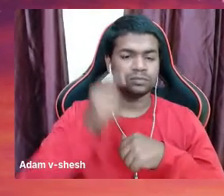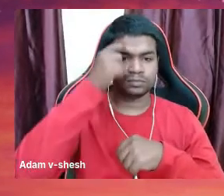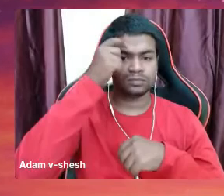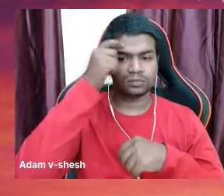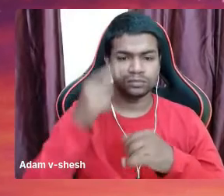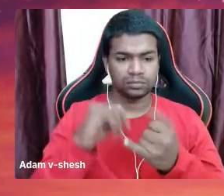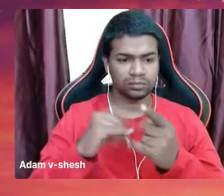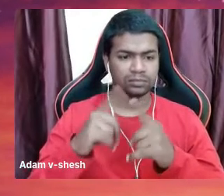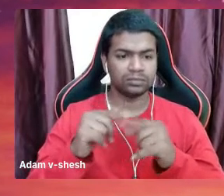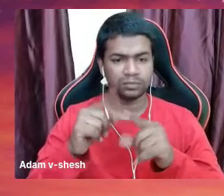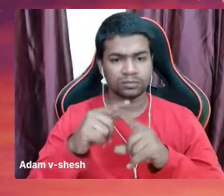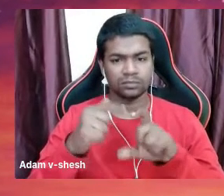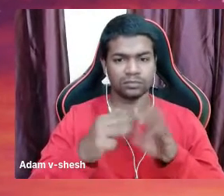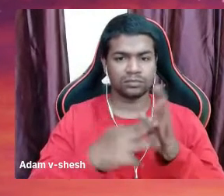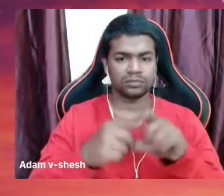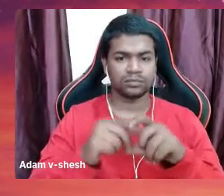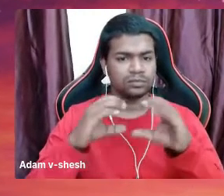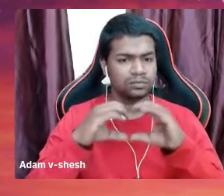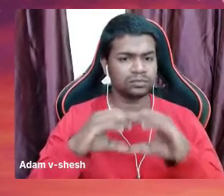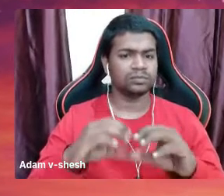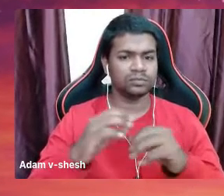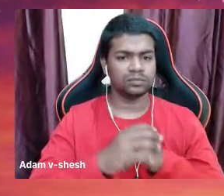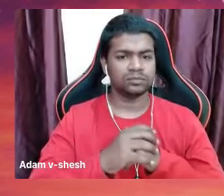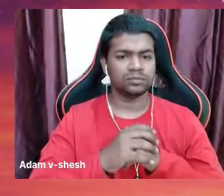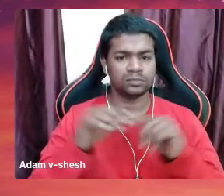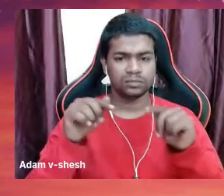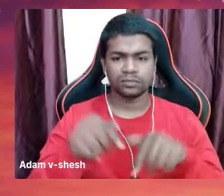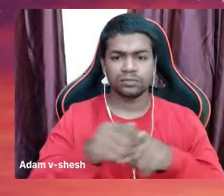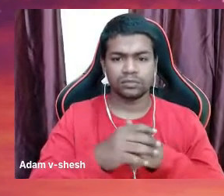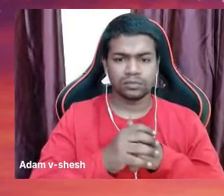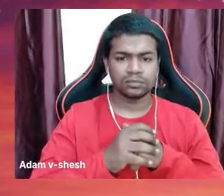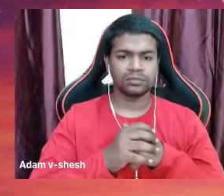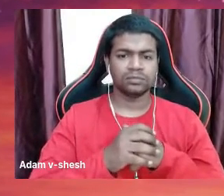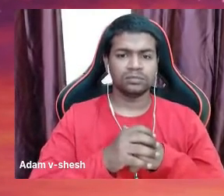statement. Rather than continuously being in this